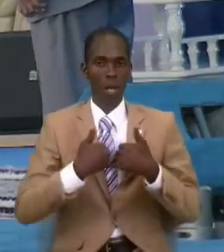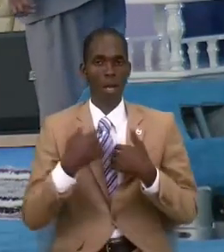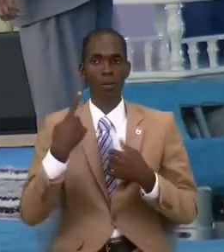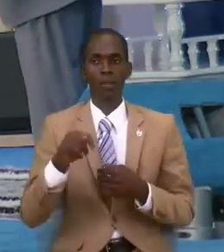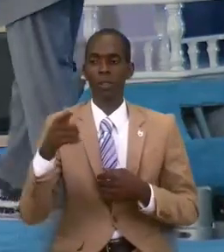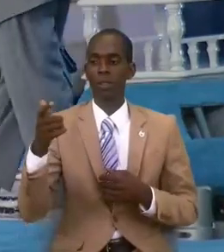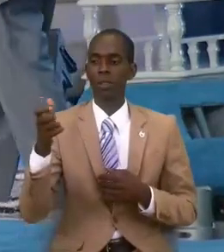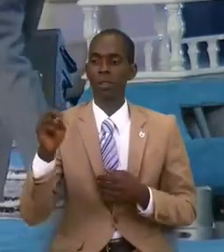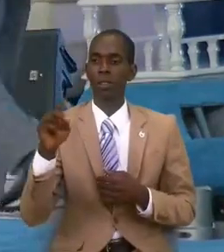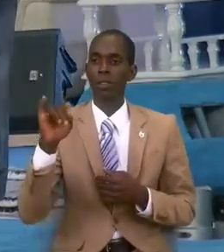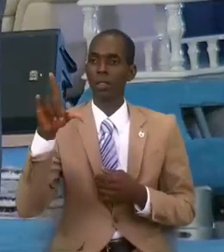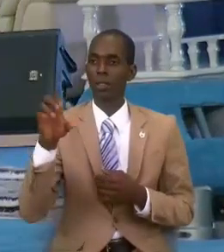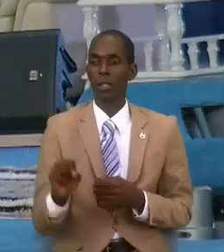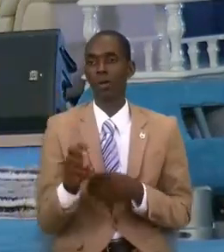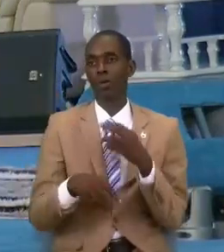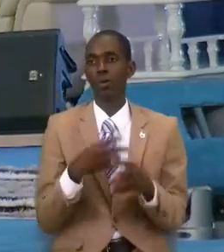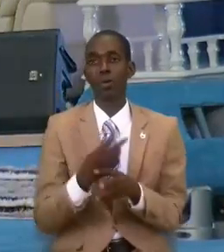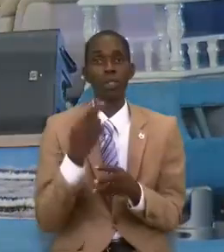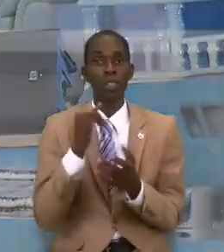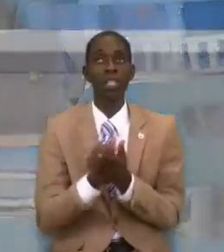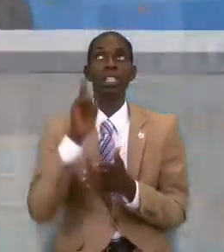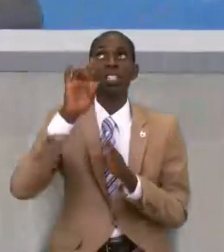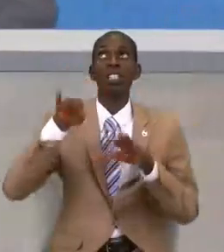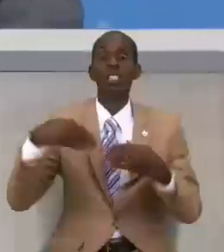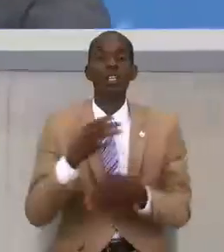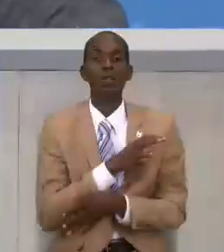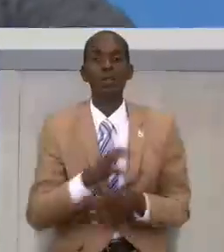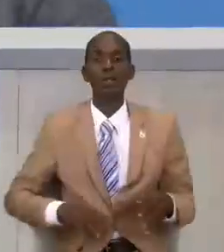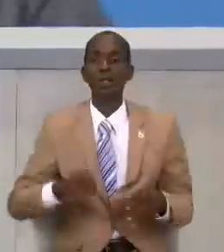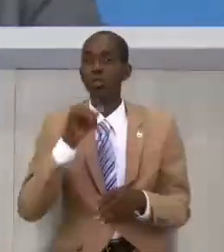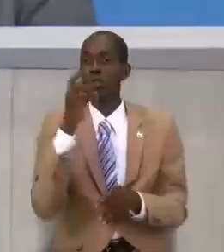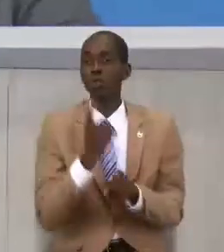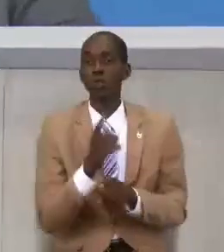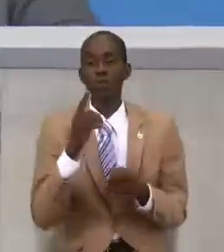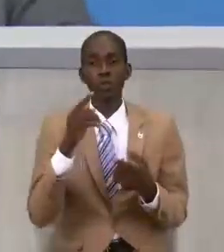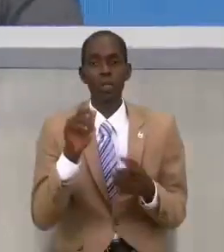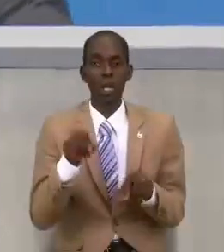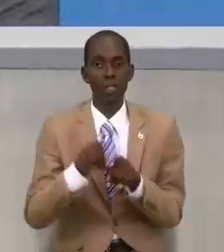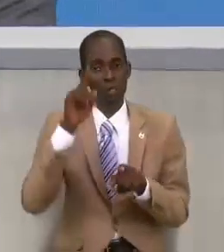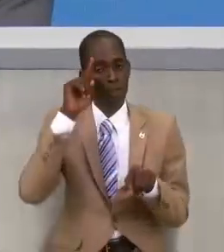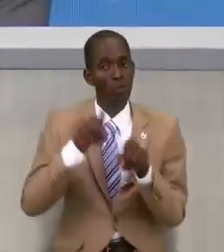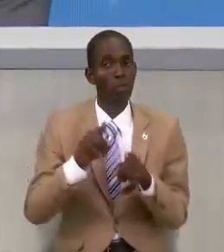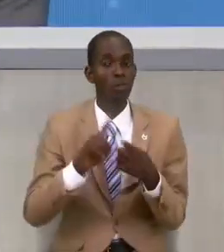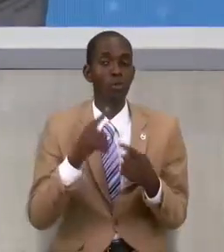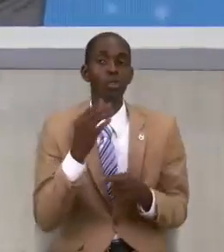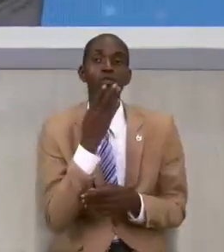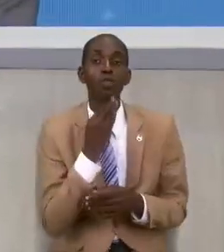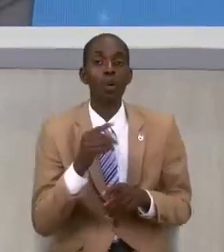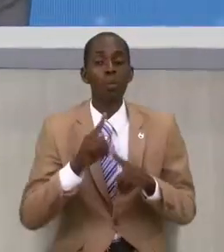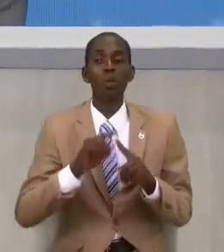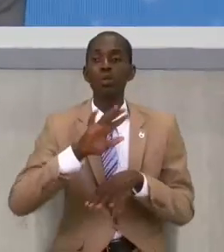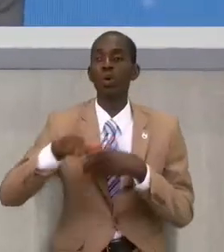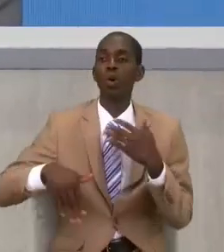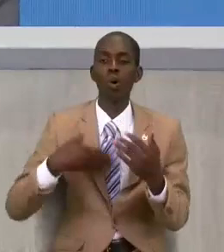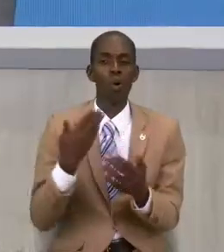the Jews, a covenant to the Gentiles, every nation of the world. There were nations that didn't even hear